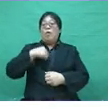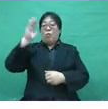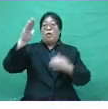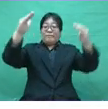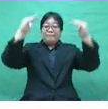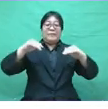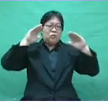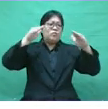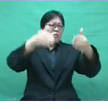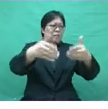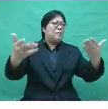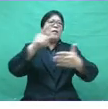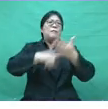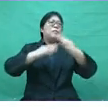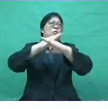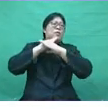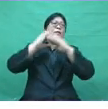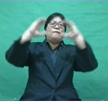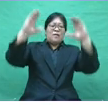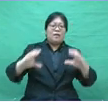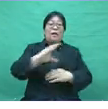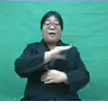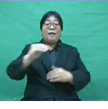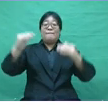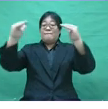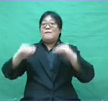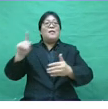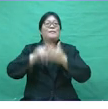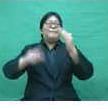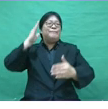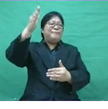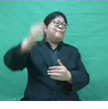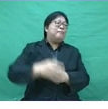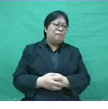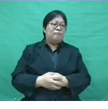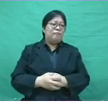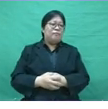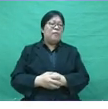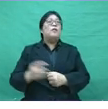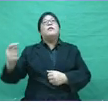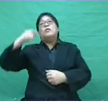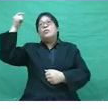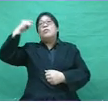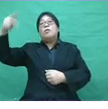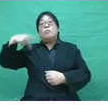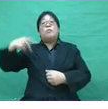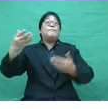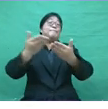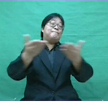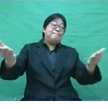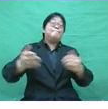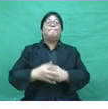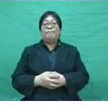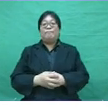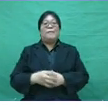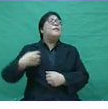in on the protection measures and finally the way forward. Distinguished guests, ladies and gentlemen, we